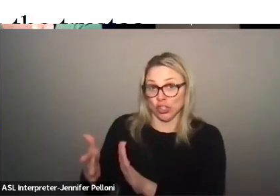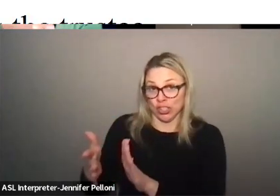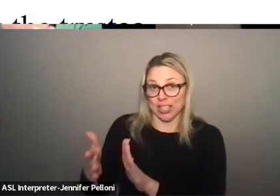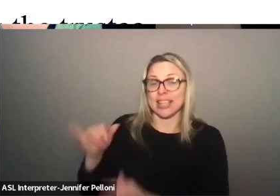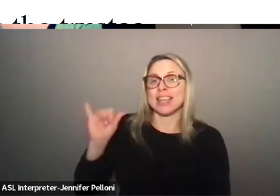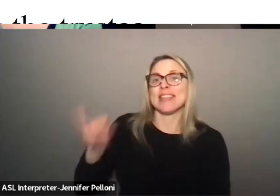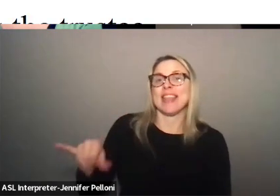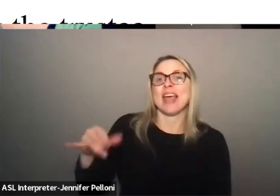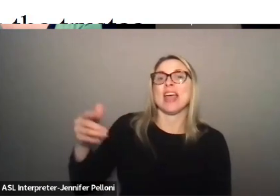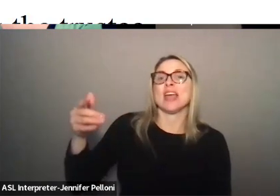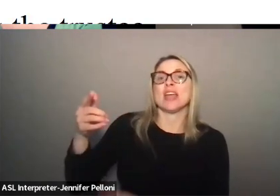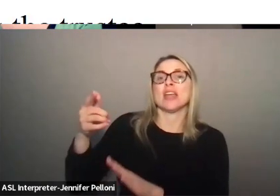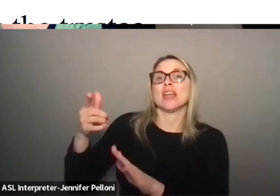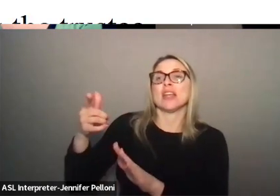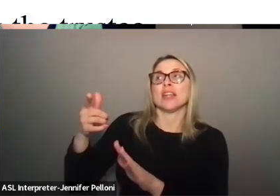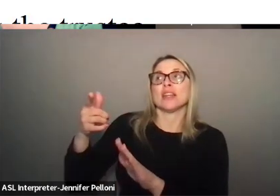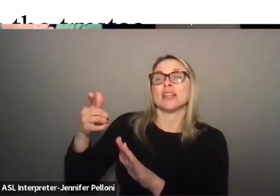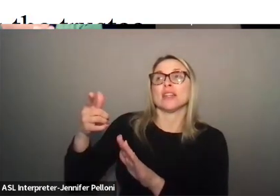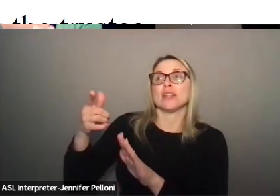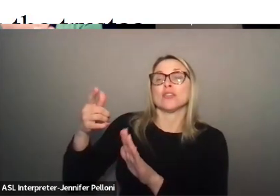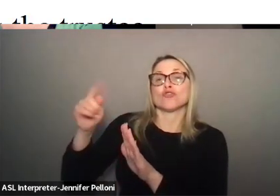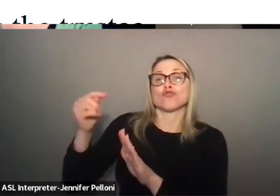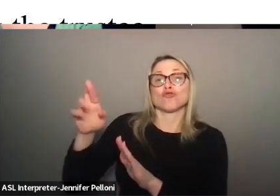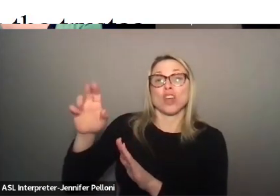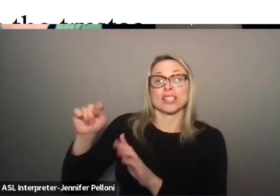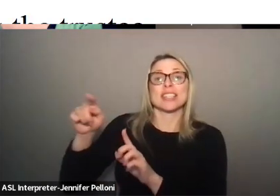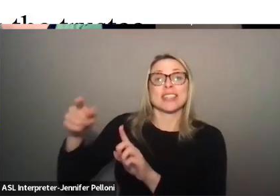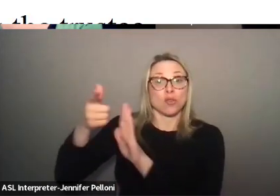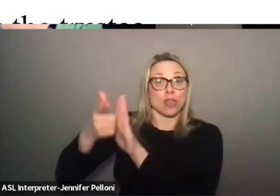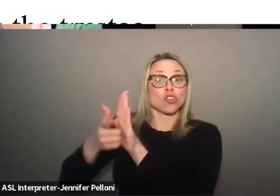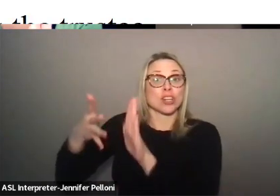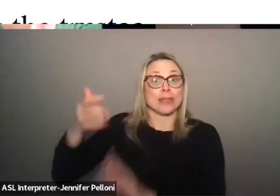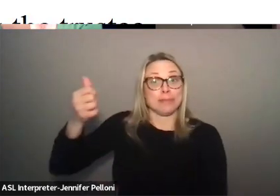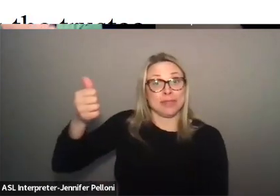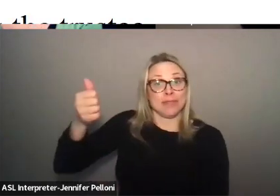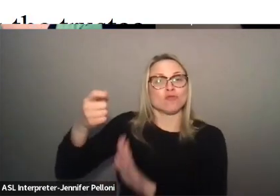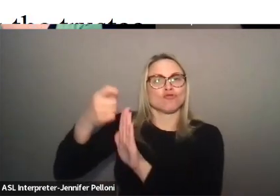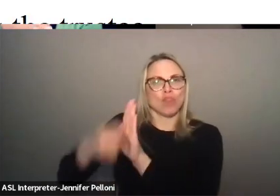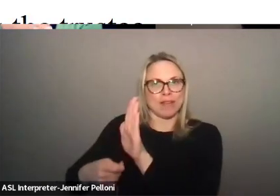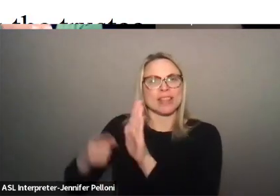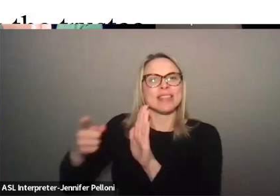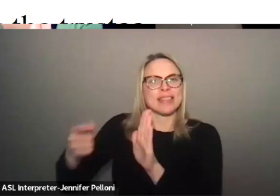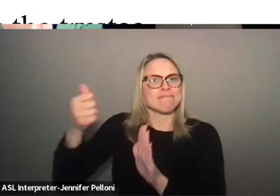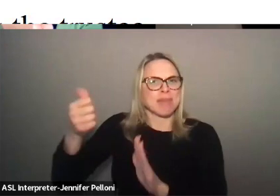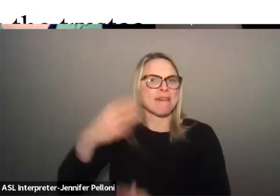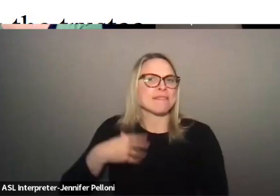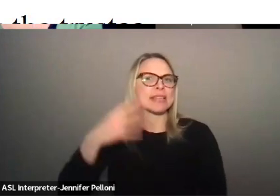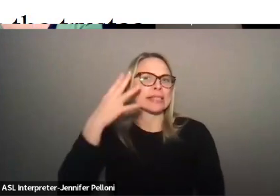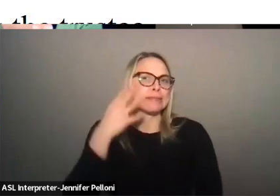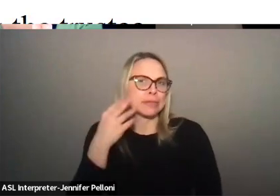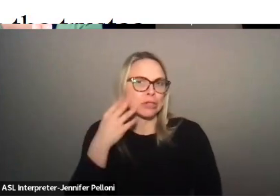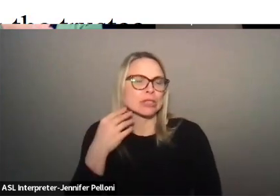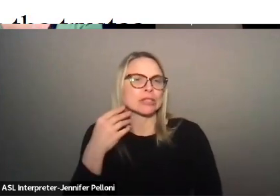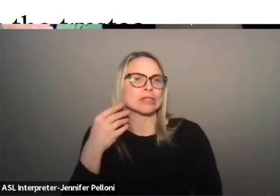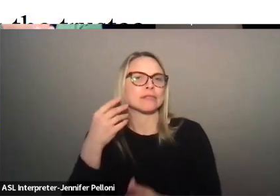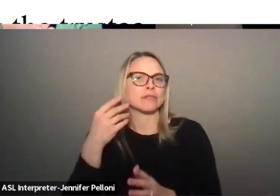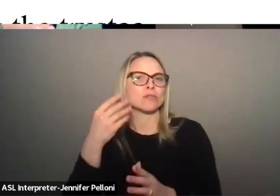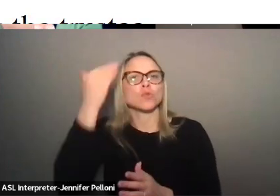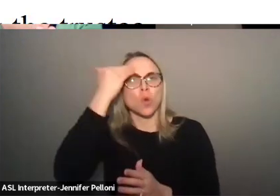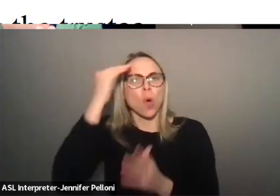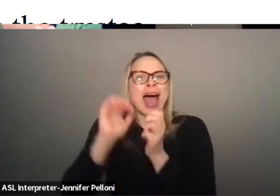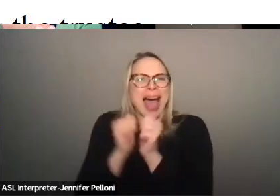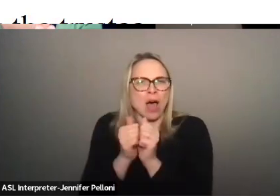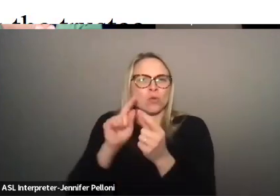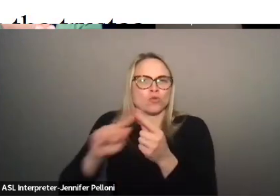is drafted by an attorney that has experience drafting special